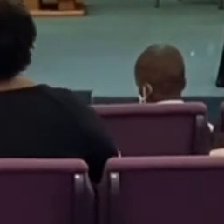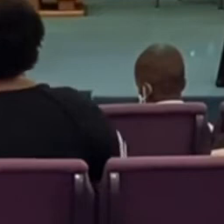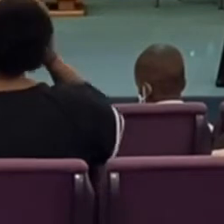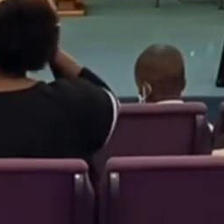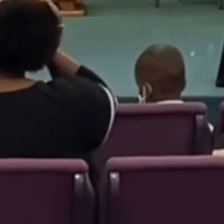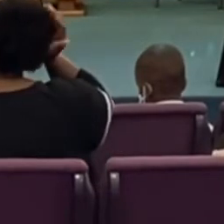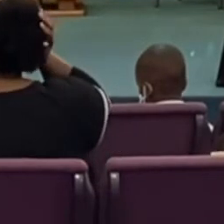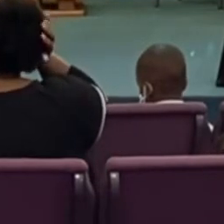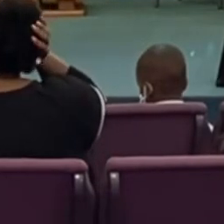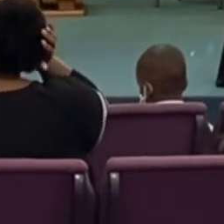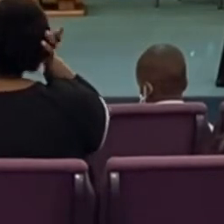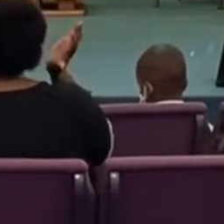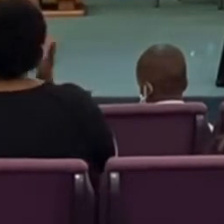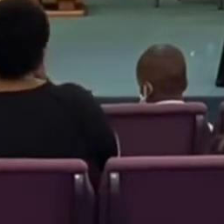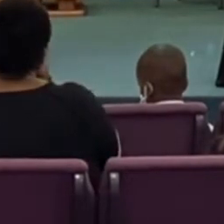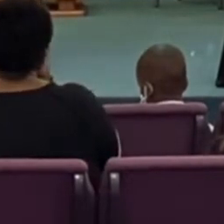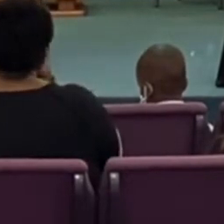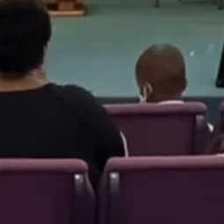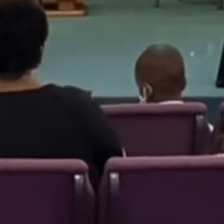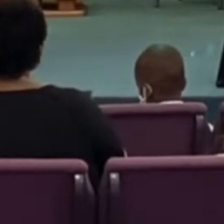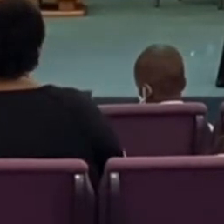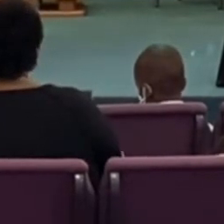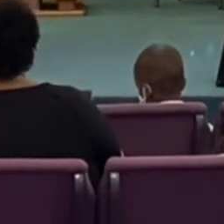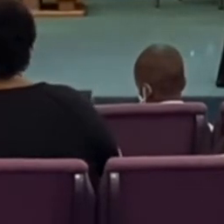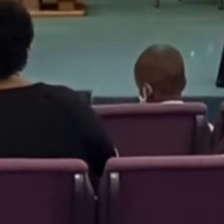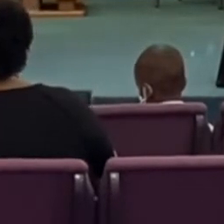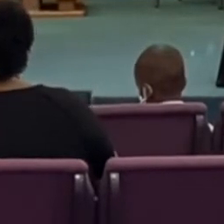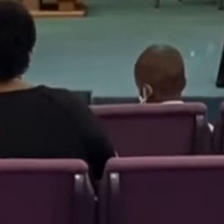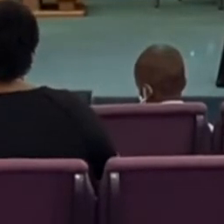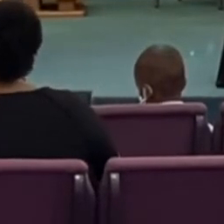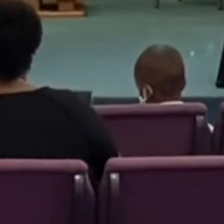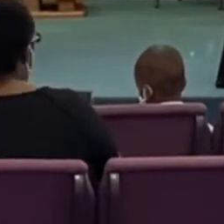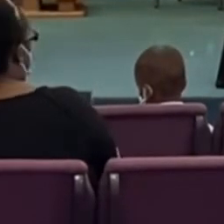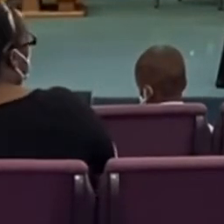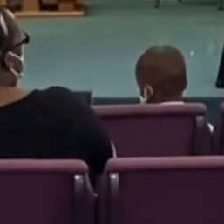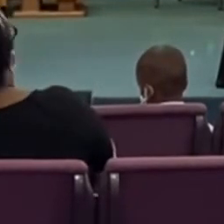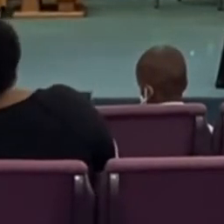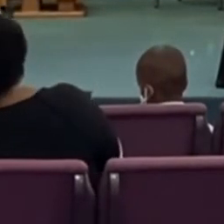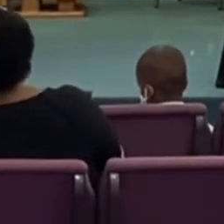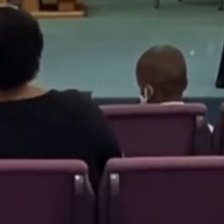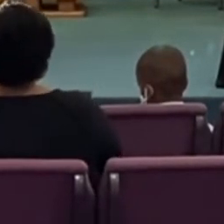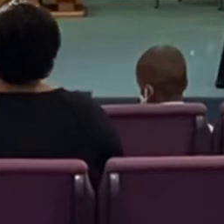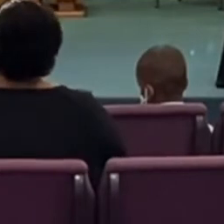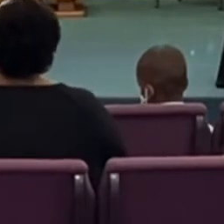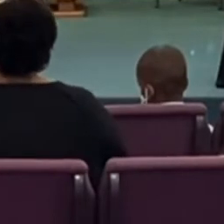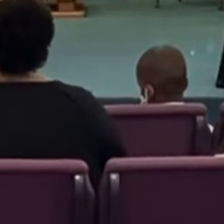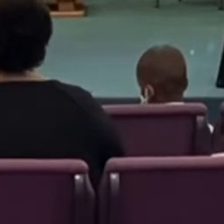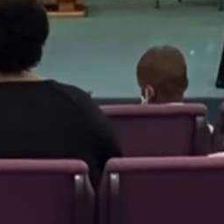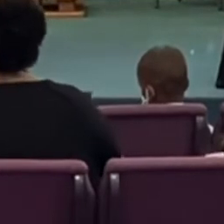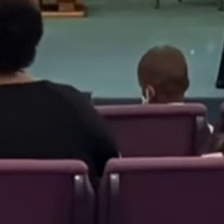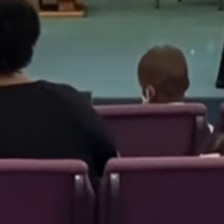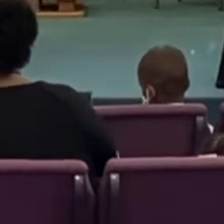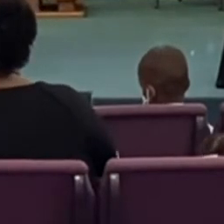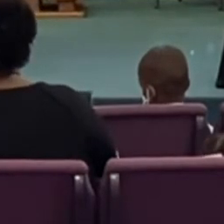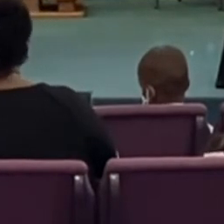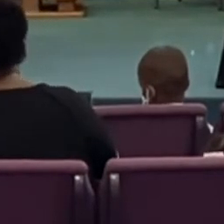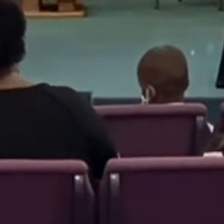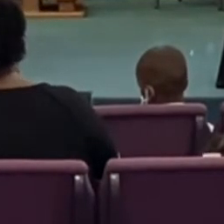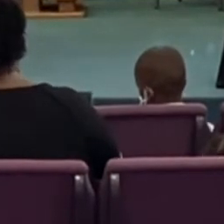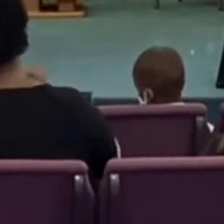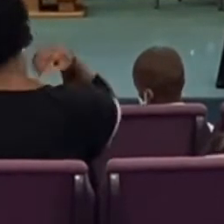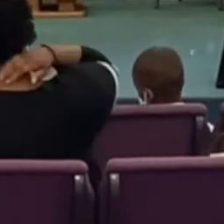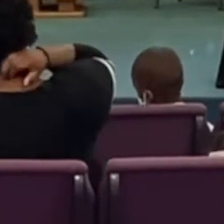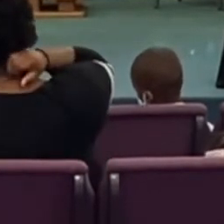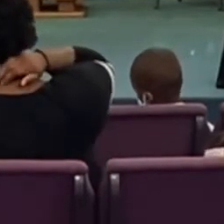said, to see all of you, even with your mask on. And I know you can say, well, you don't have one on. Why don't you have one on?